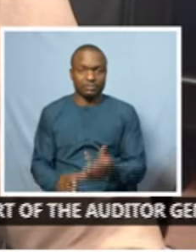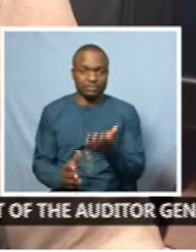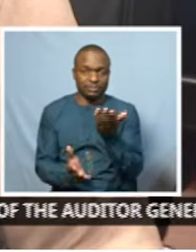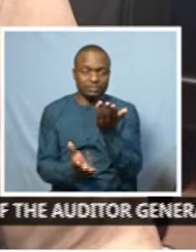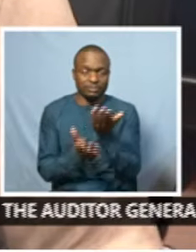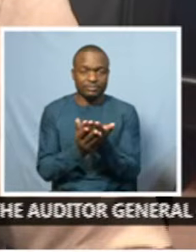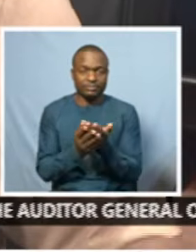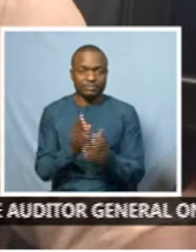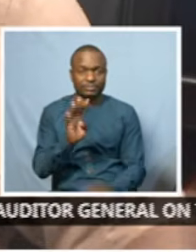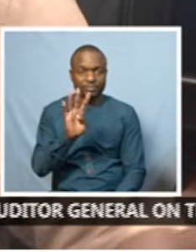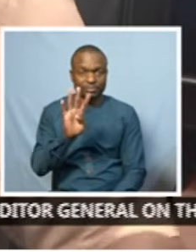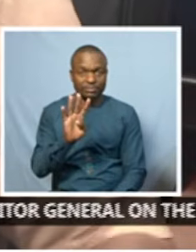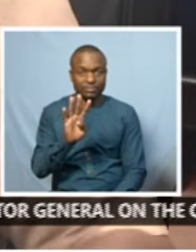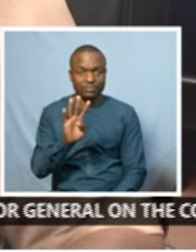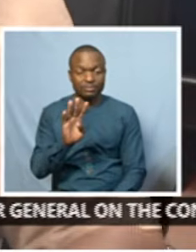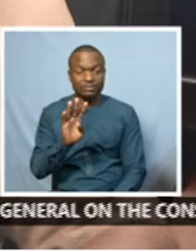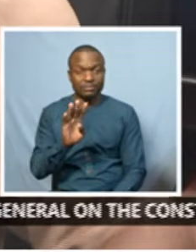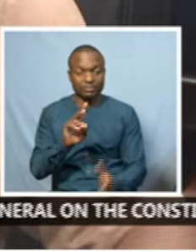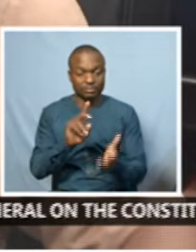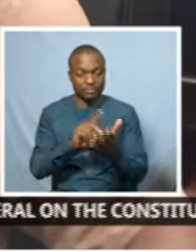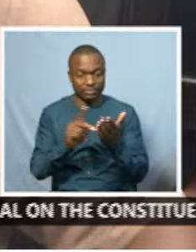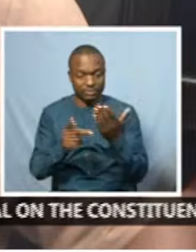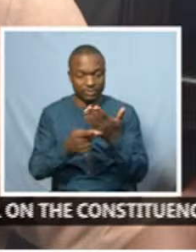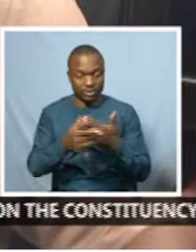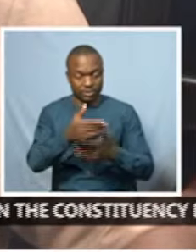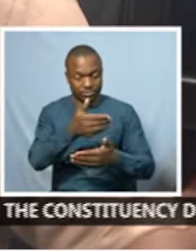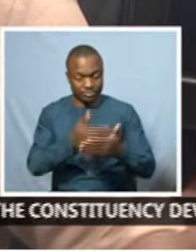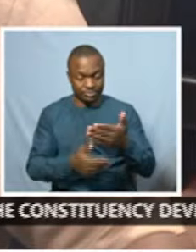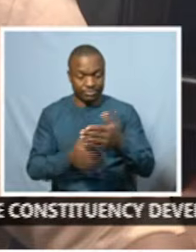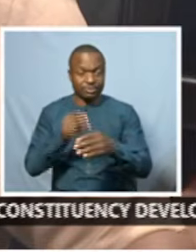there's a schedule of projects.